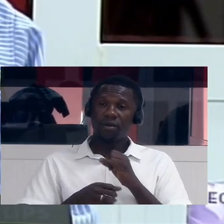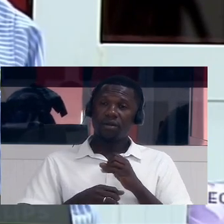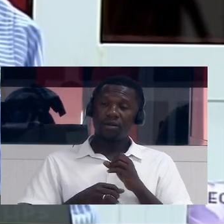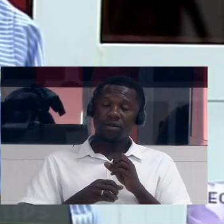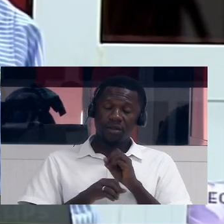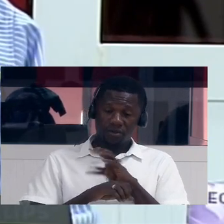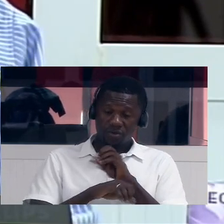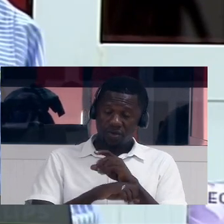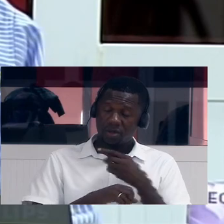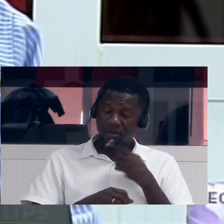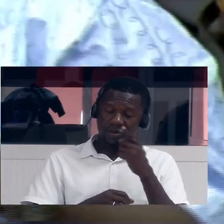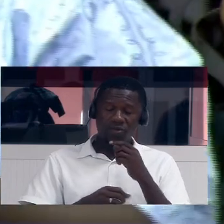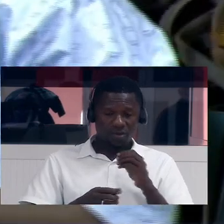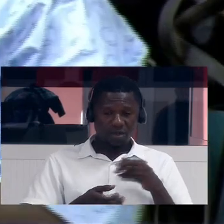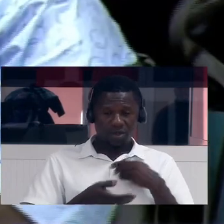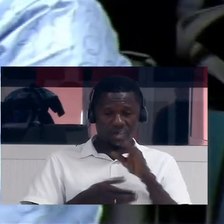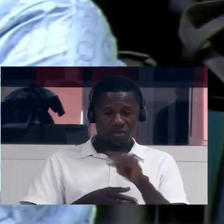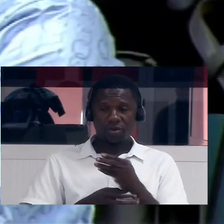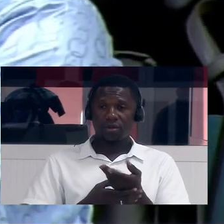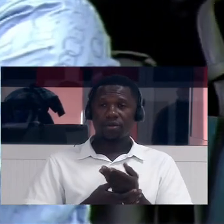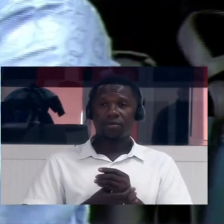I would send you a document.